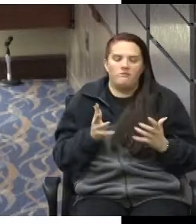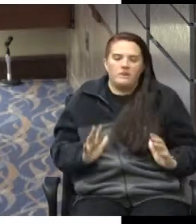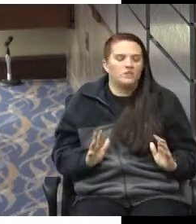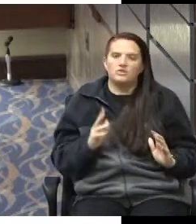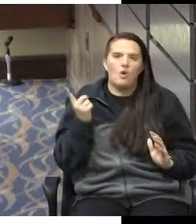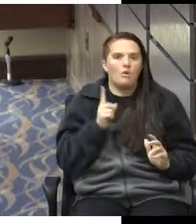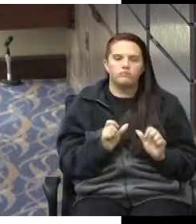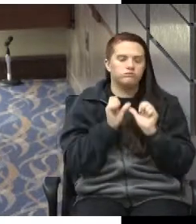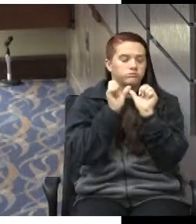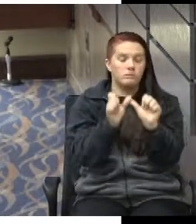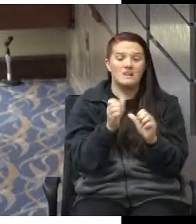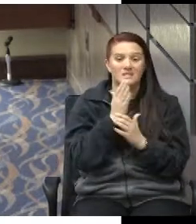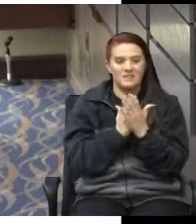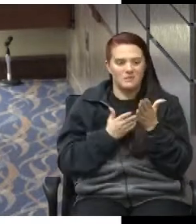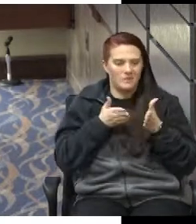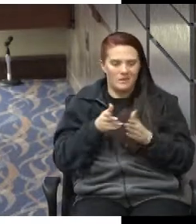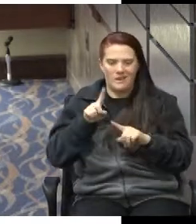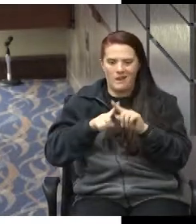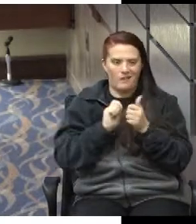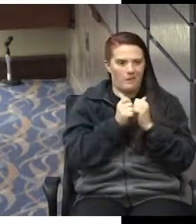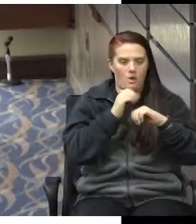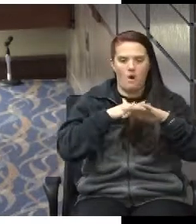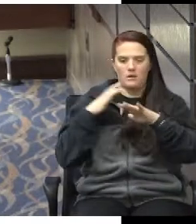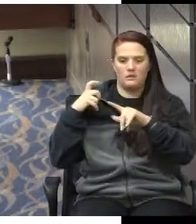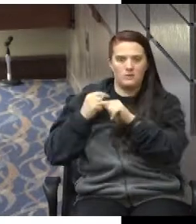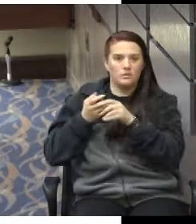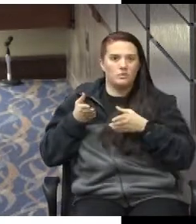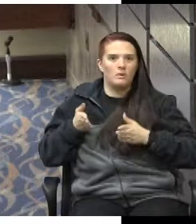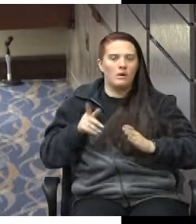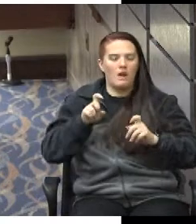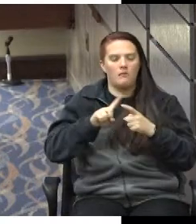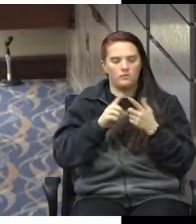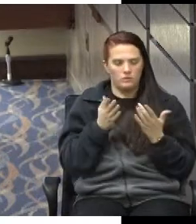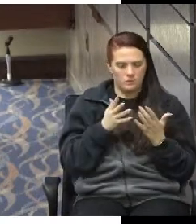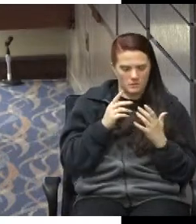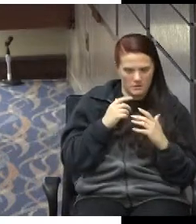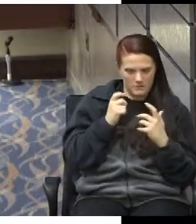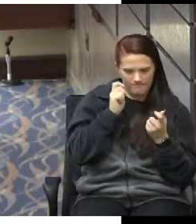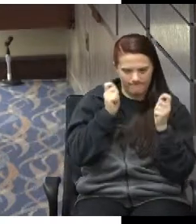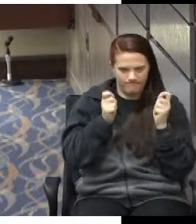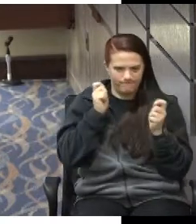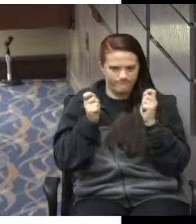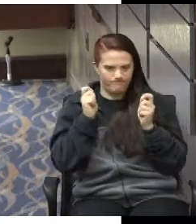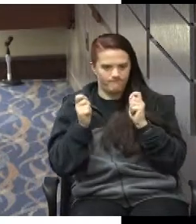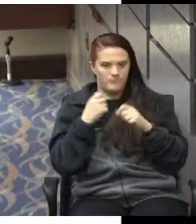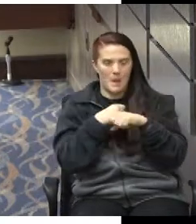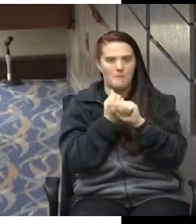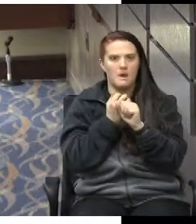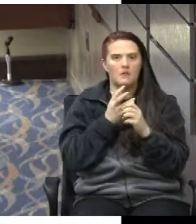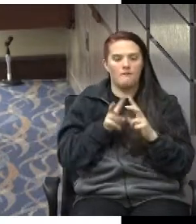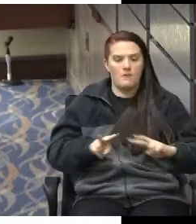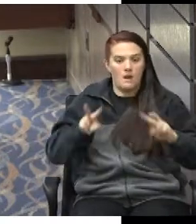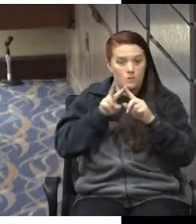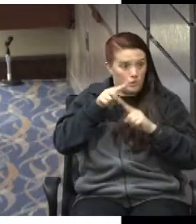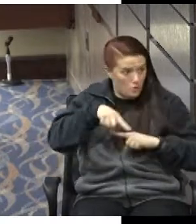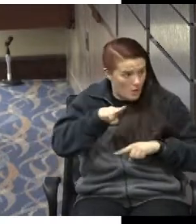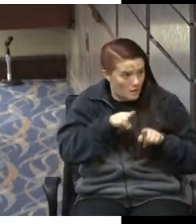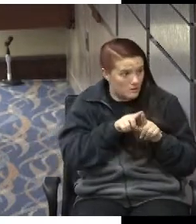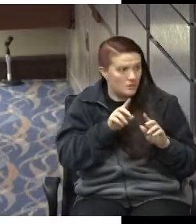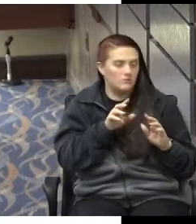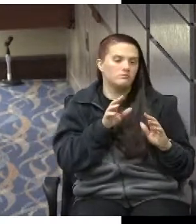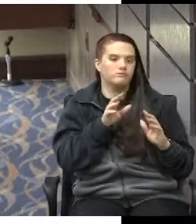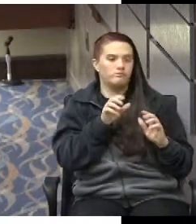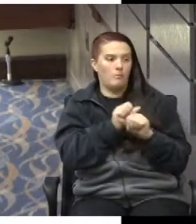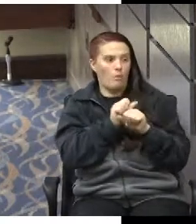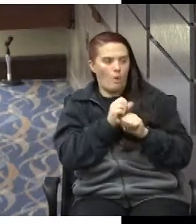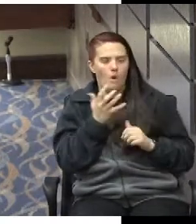in some respects, you can't always compete on the traditional dimensions. You have to sort of make those things that are most valuable to you as an employer more prominent in the minds